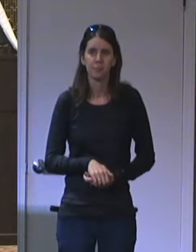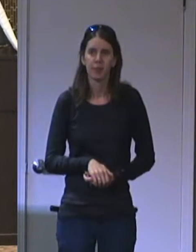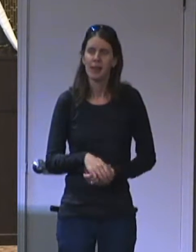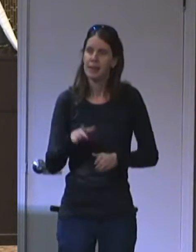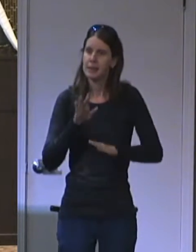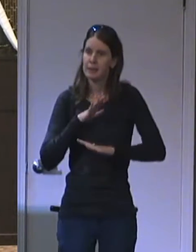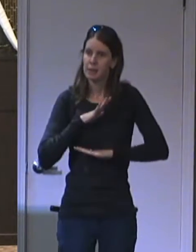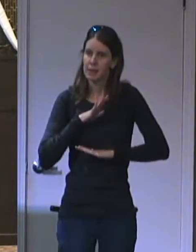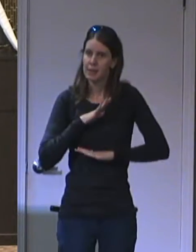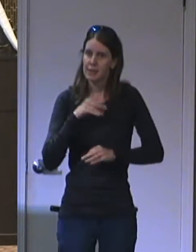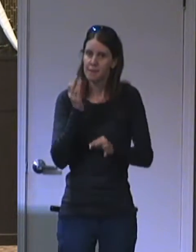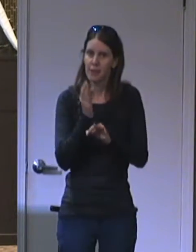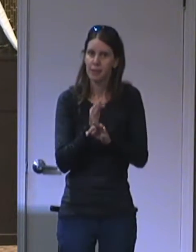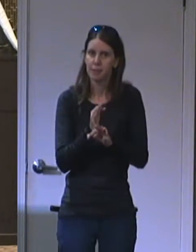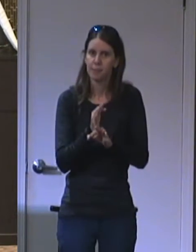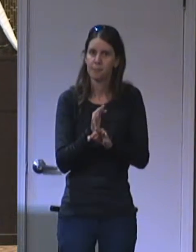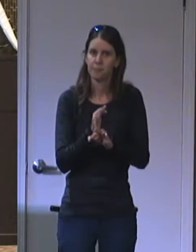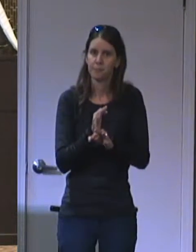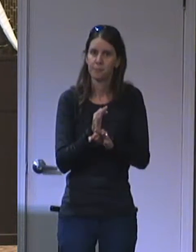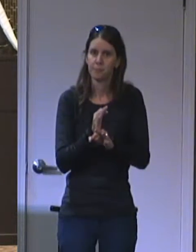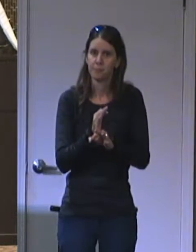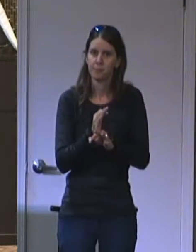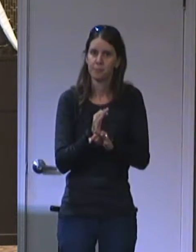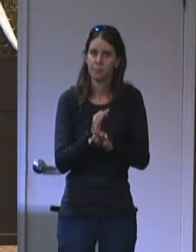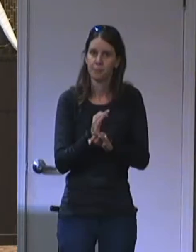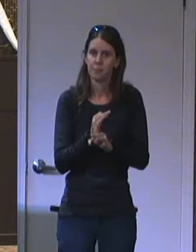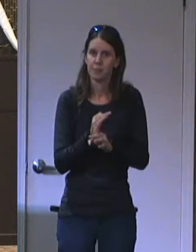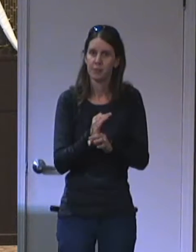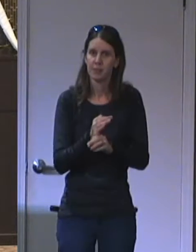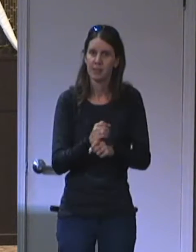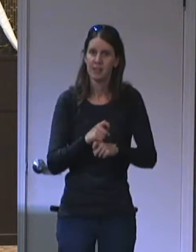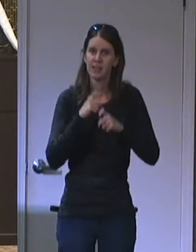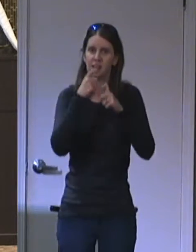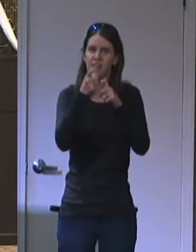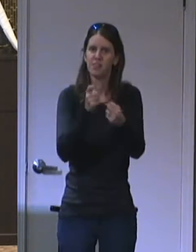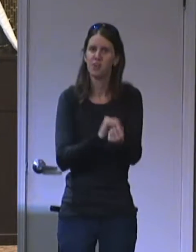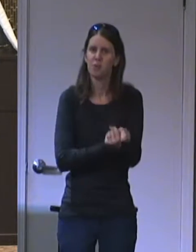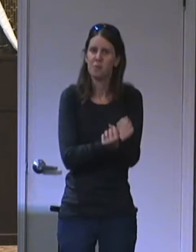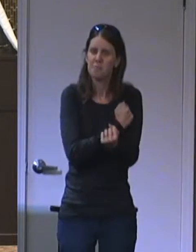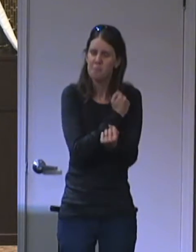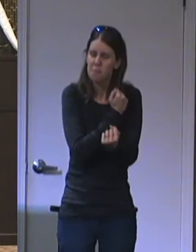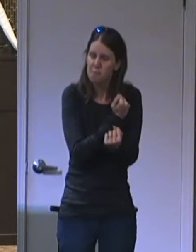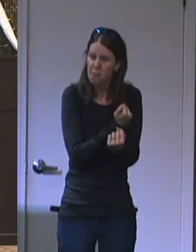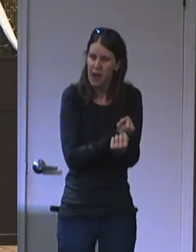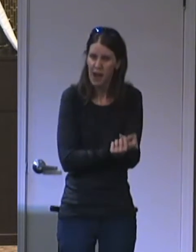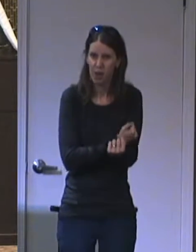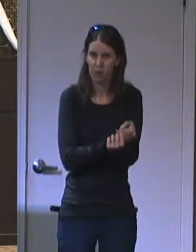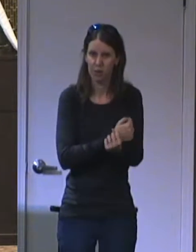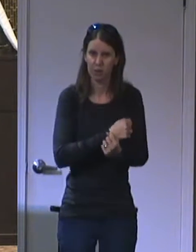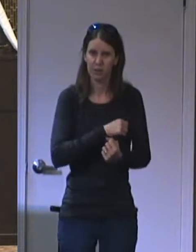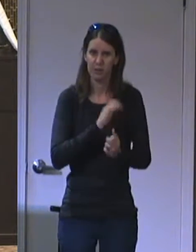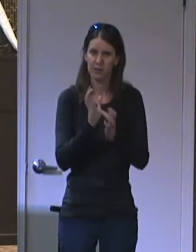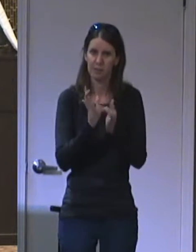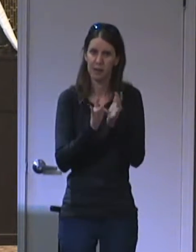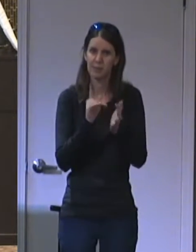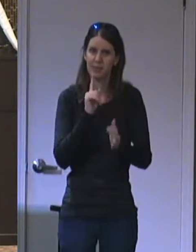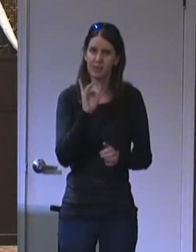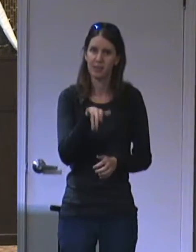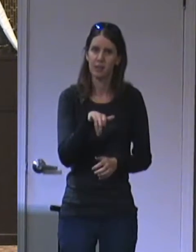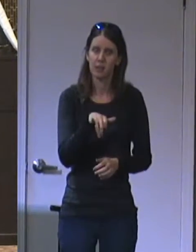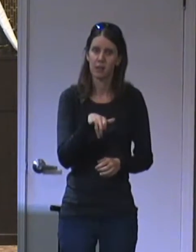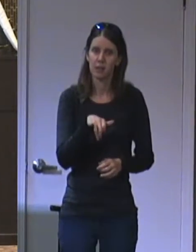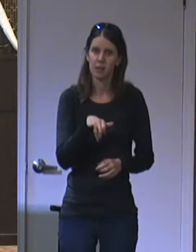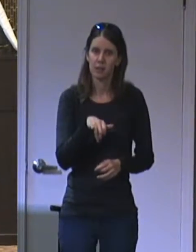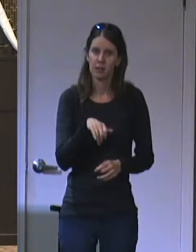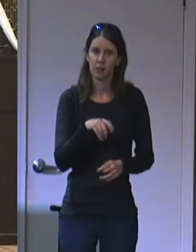You see, a contented faith is empowering. That's what the Scripture says here.